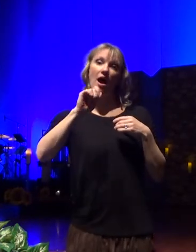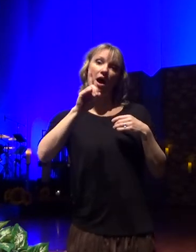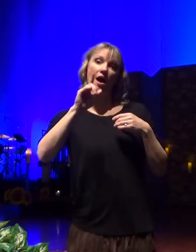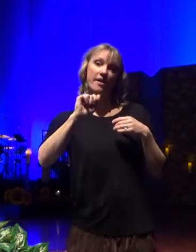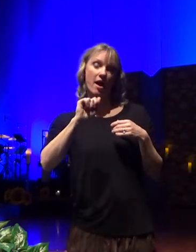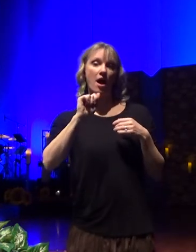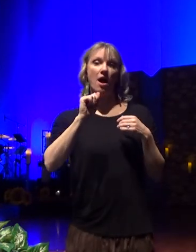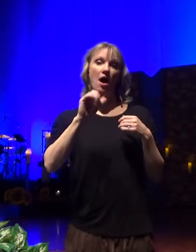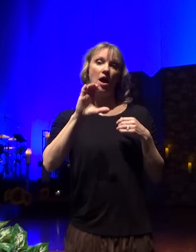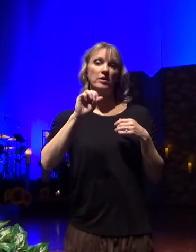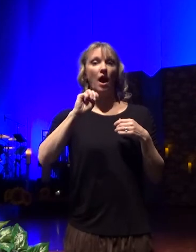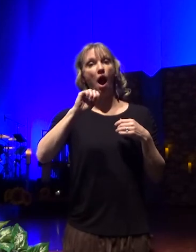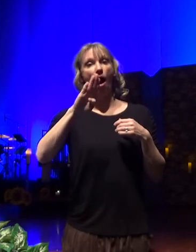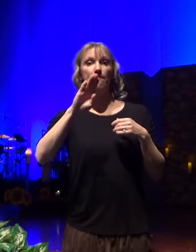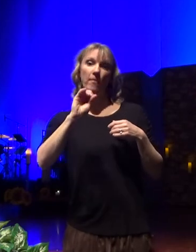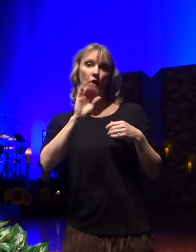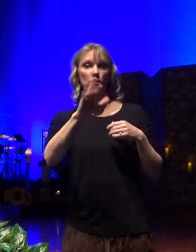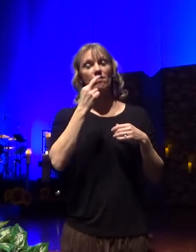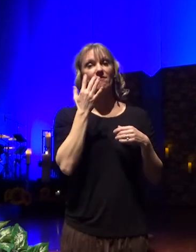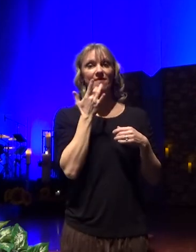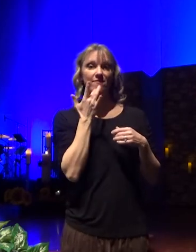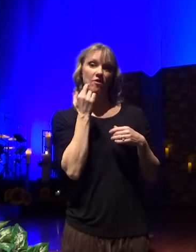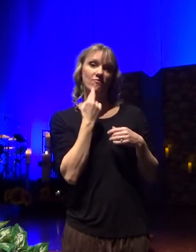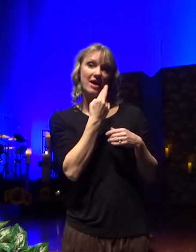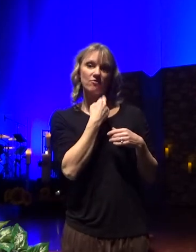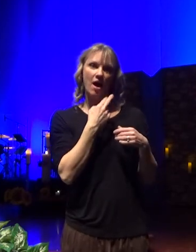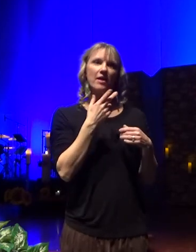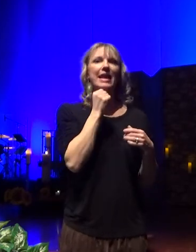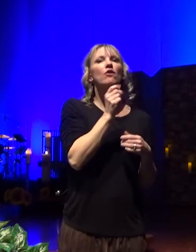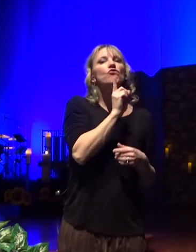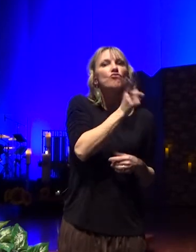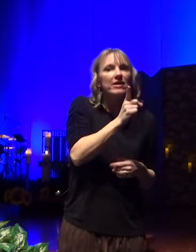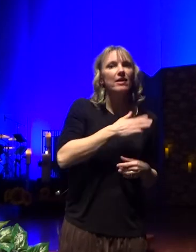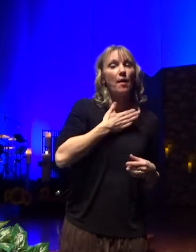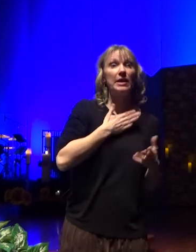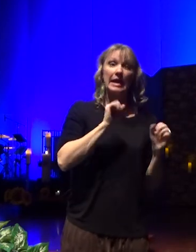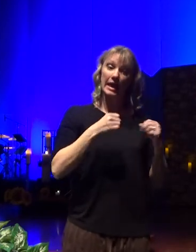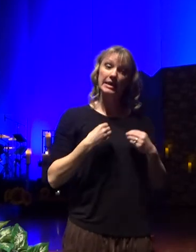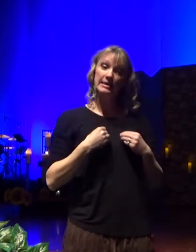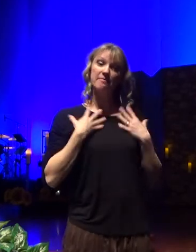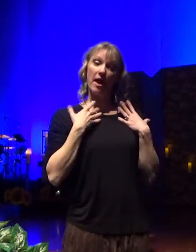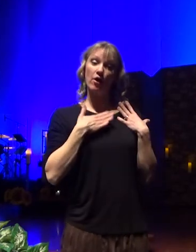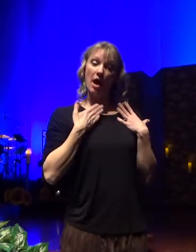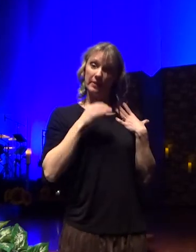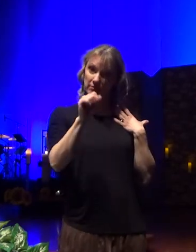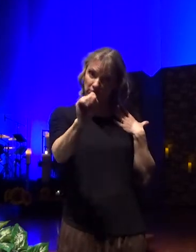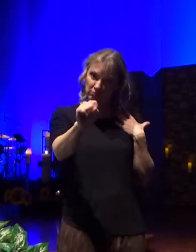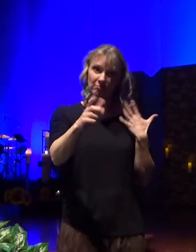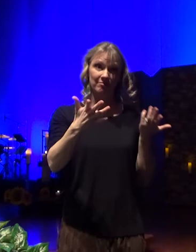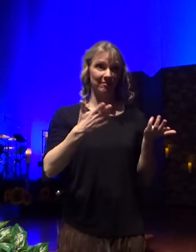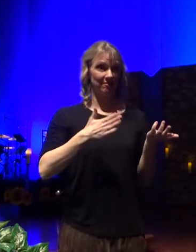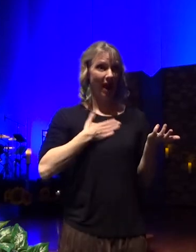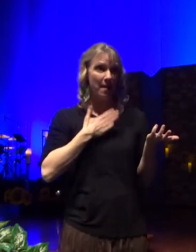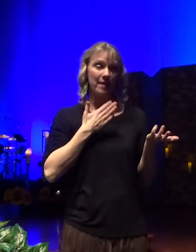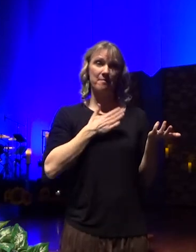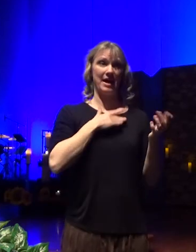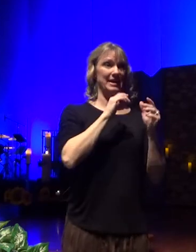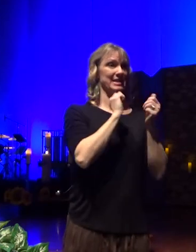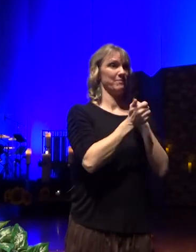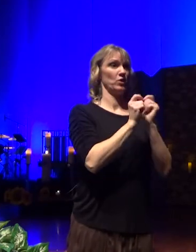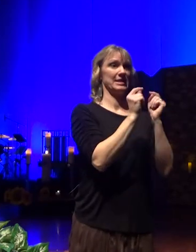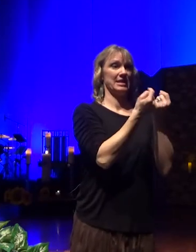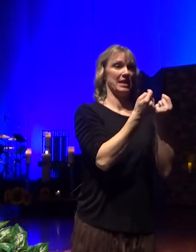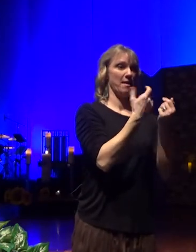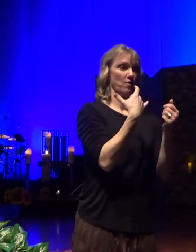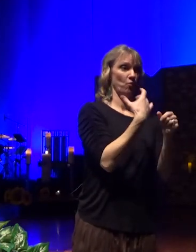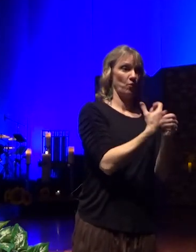favorite restaurant. Not real happiness. These are all things that can inspire happiness with us. I'm really glad when my